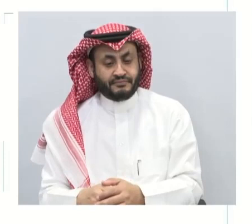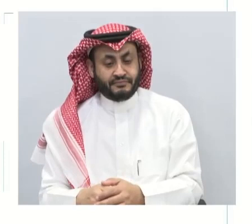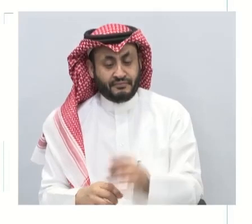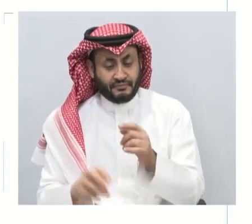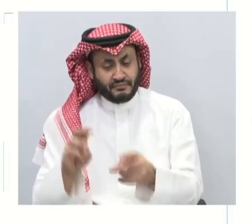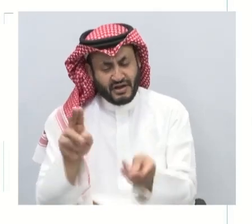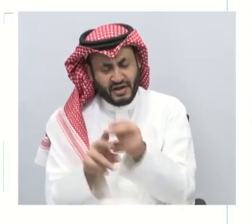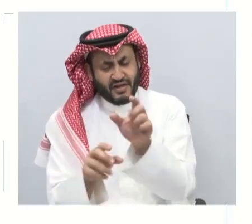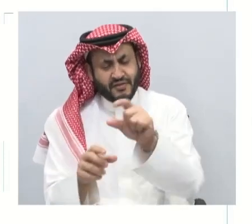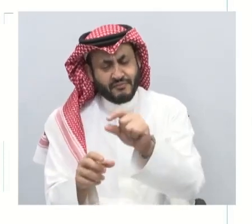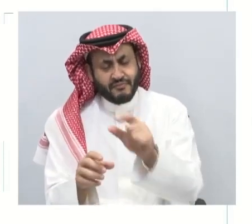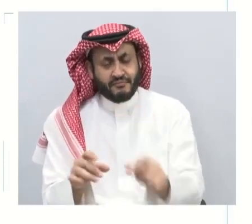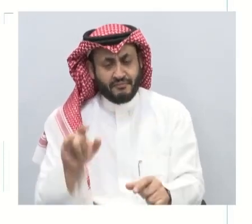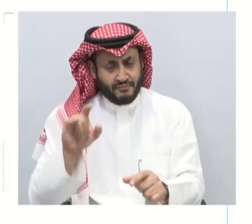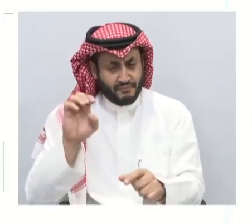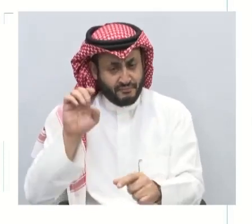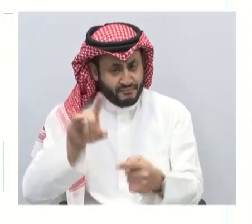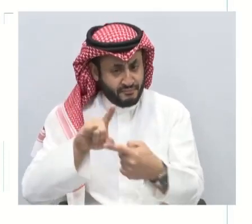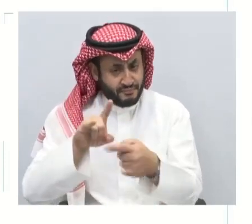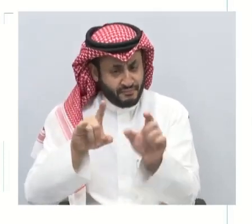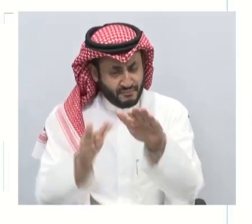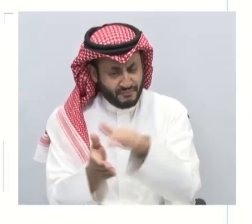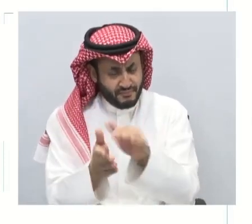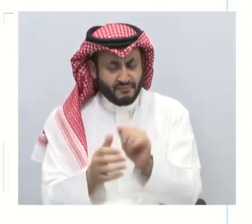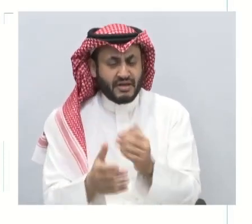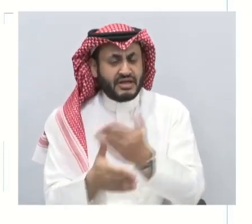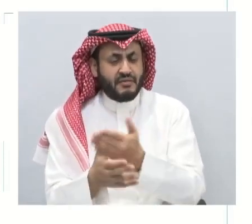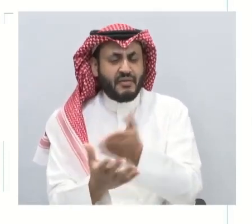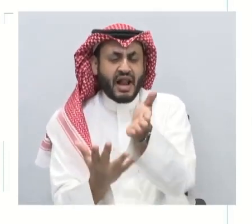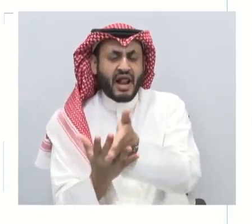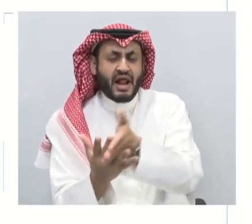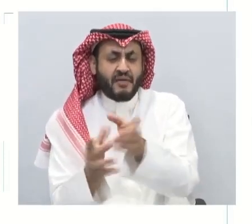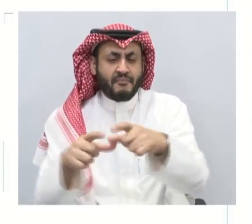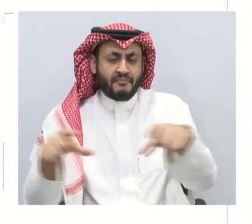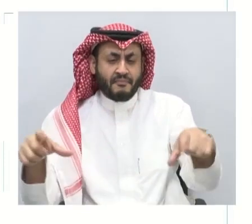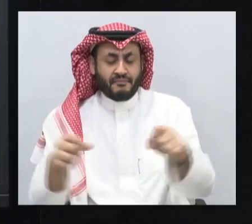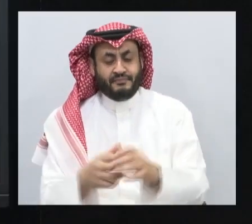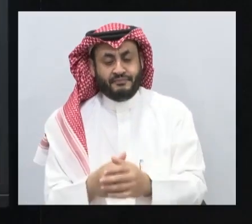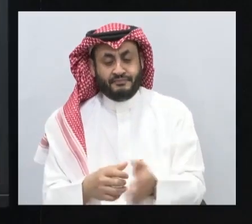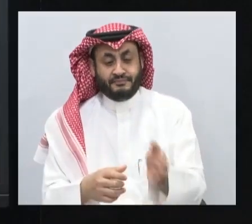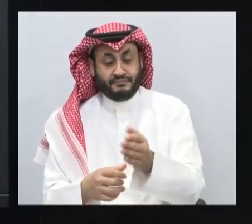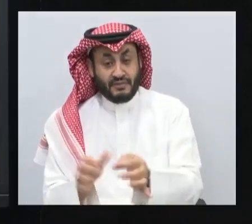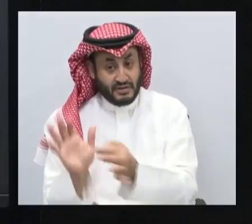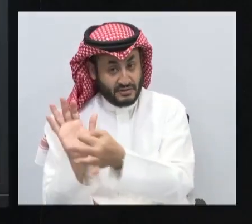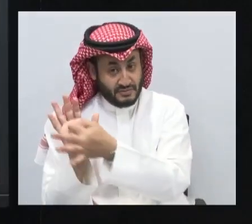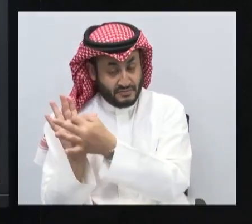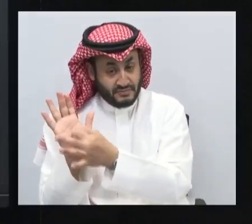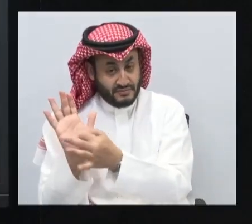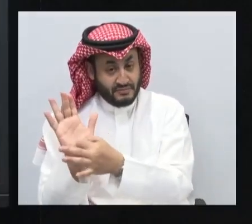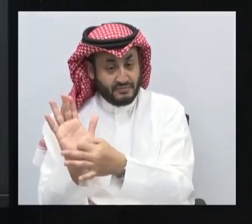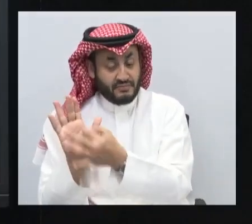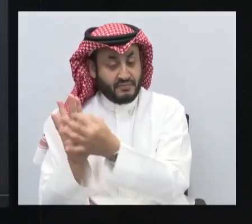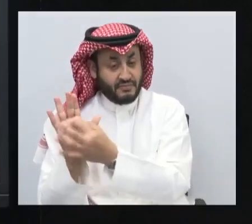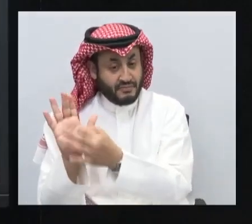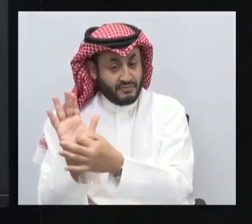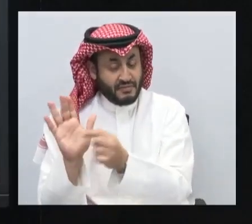letter because it became in the middle of the sentence. So, you will you travel next summer? Also, there is a punctuation mark. We changed